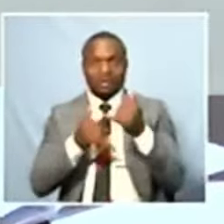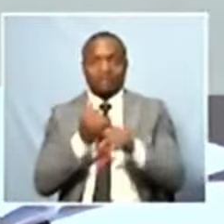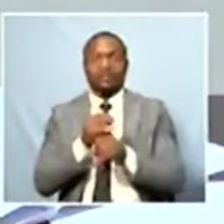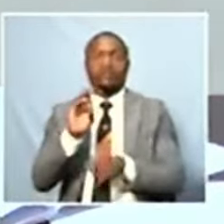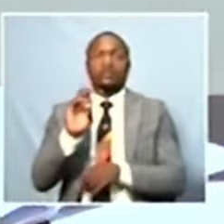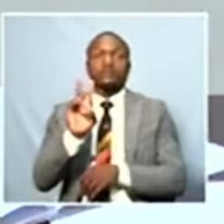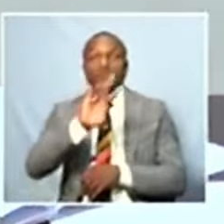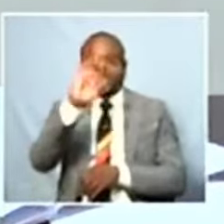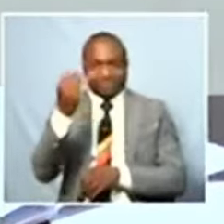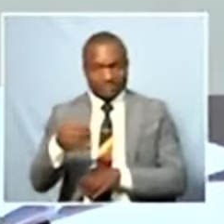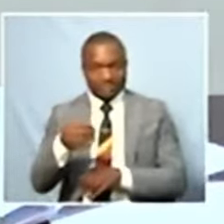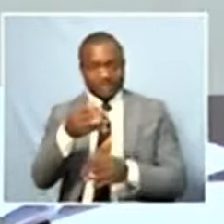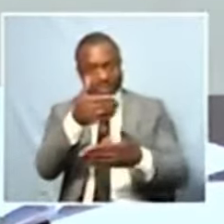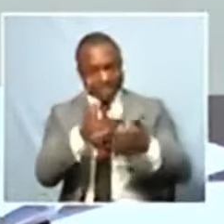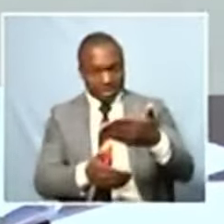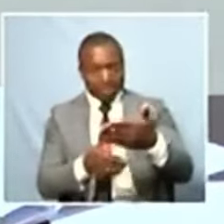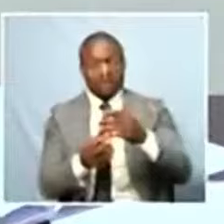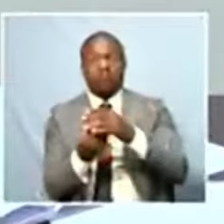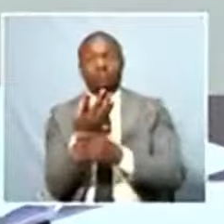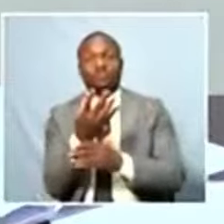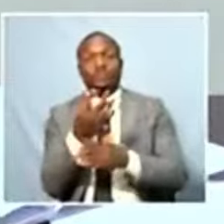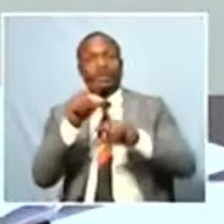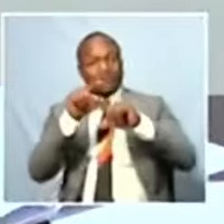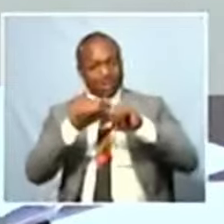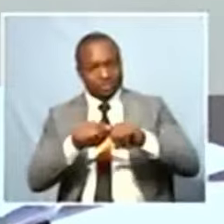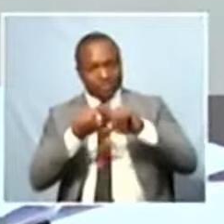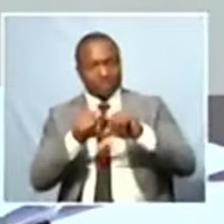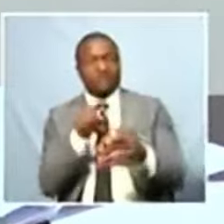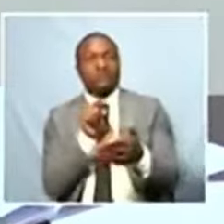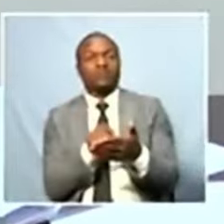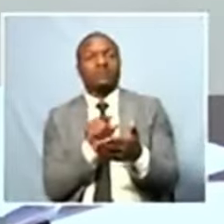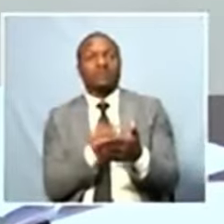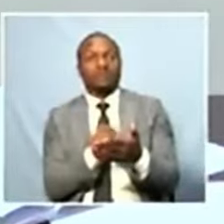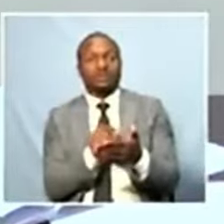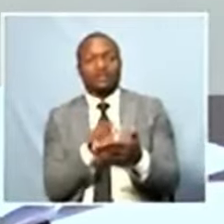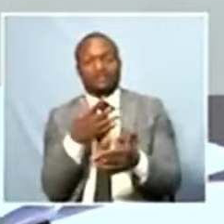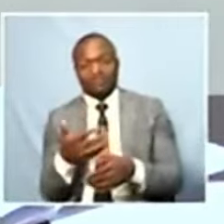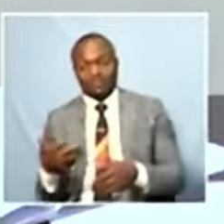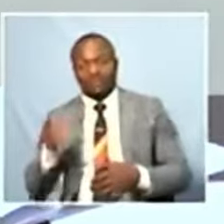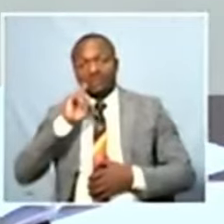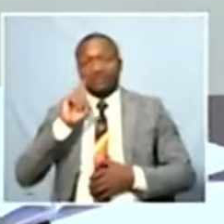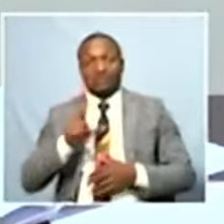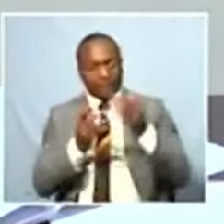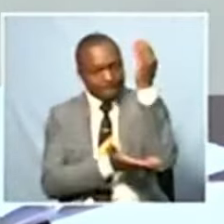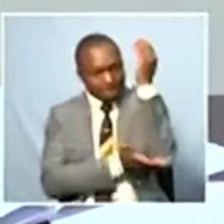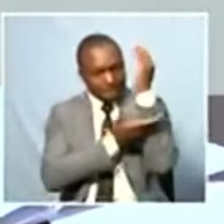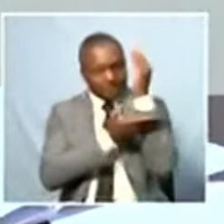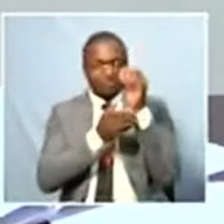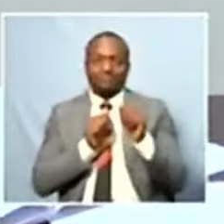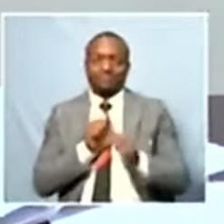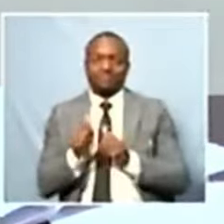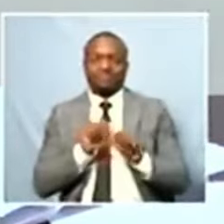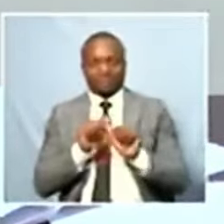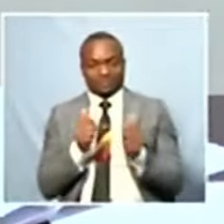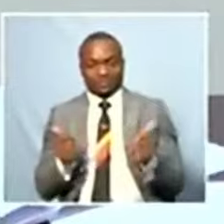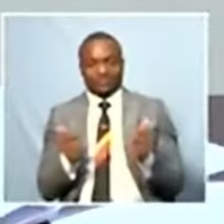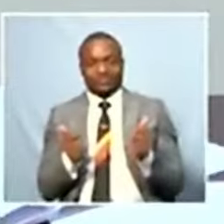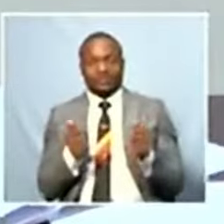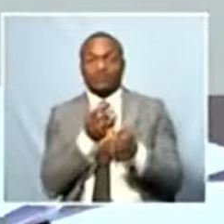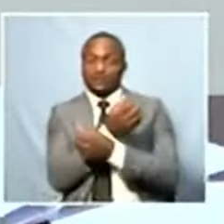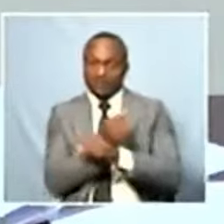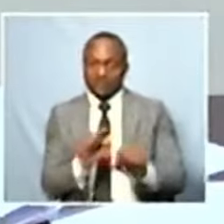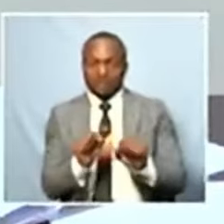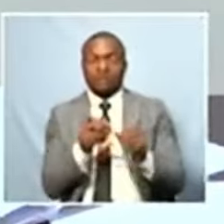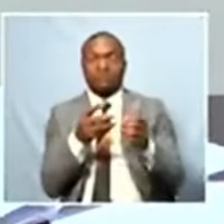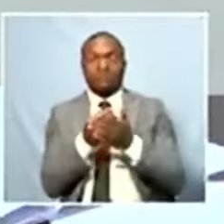72%. All this growth is anchored on these fundamental pillars. We have to improve administrative efficiency, seal the revenue